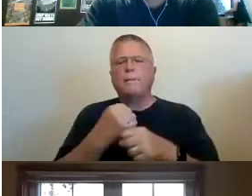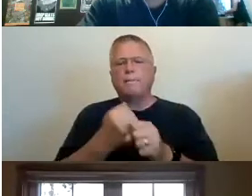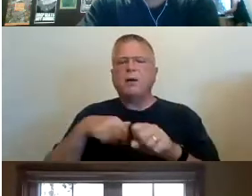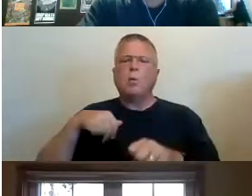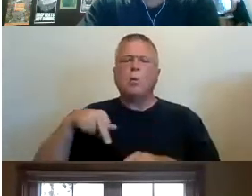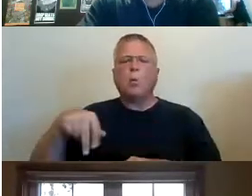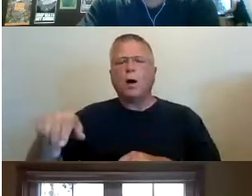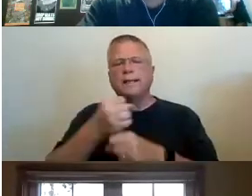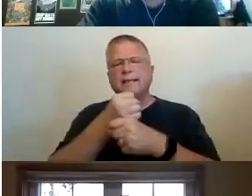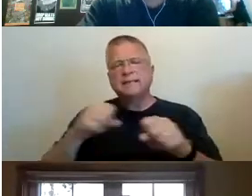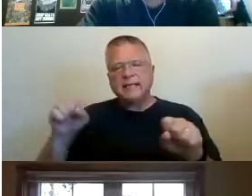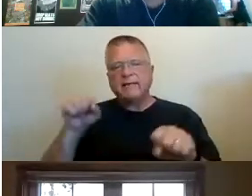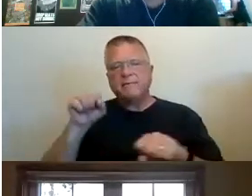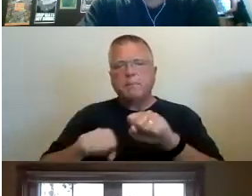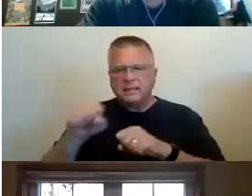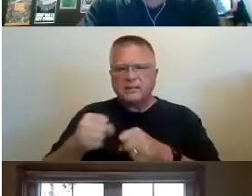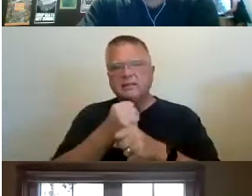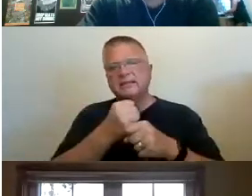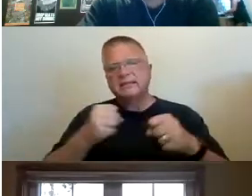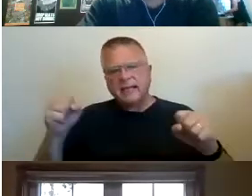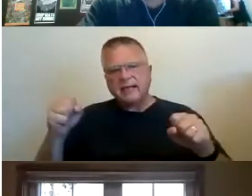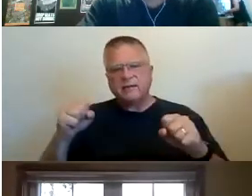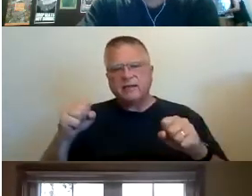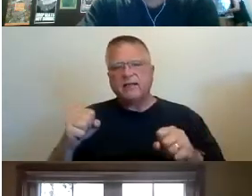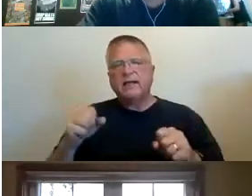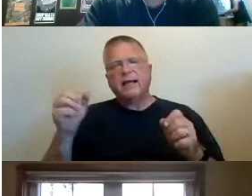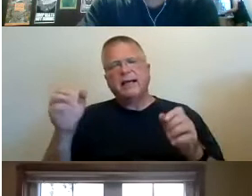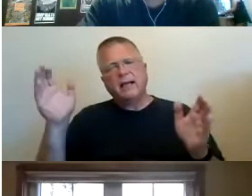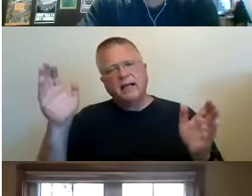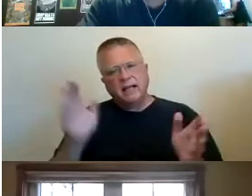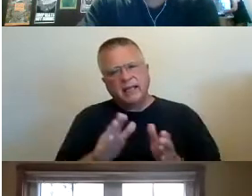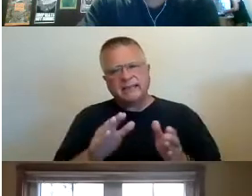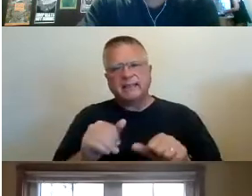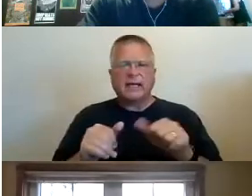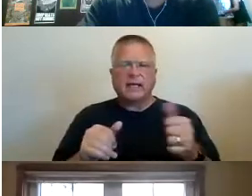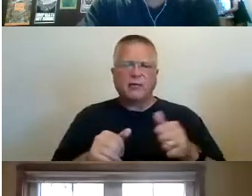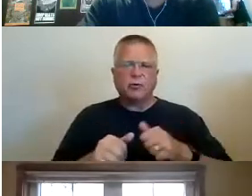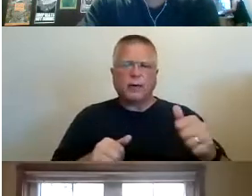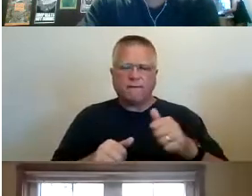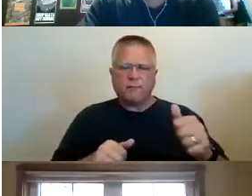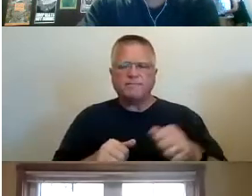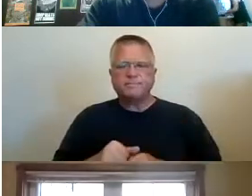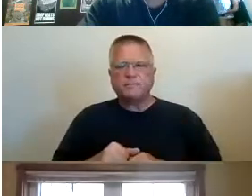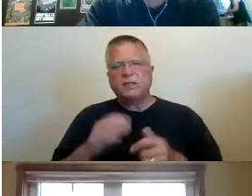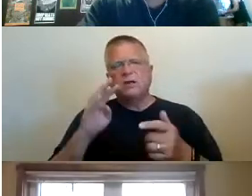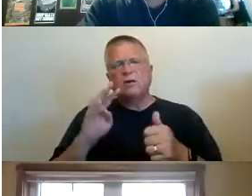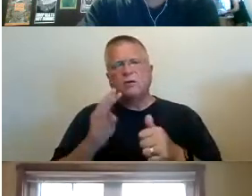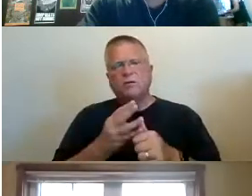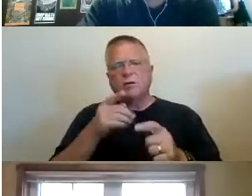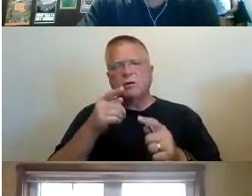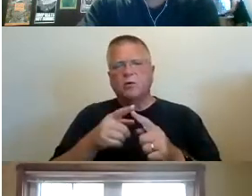enjoyable. We want to enable other travel and accessible. The fourth goal is that no household needs to spend more